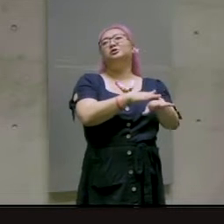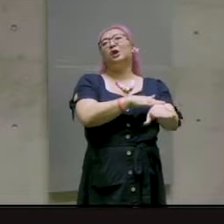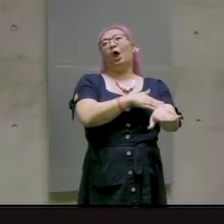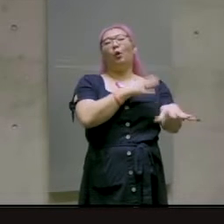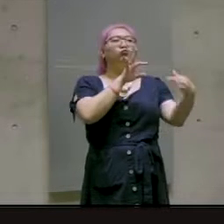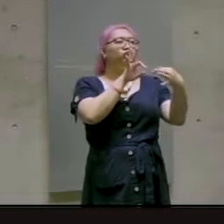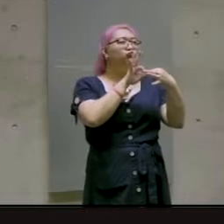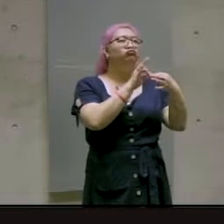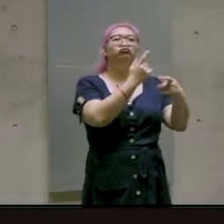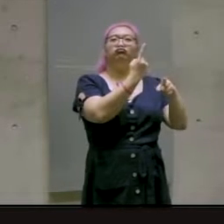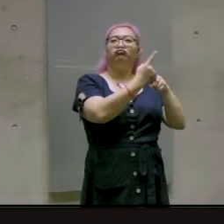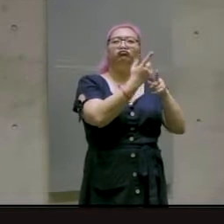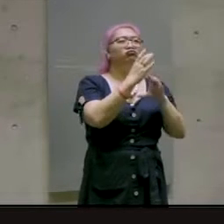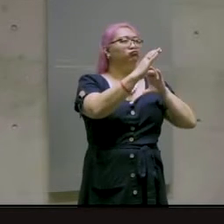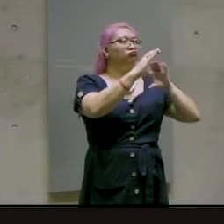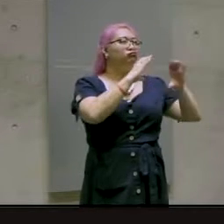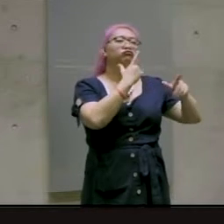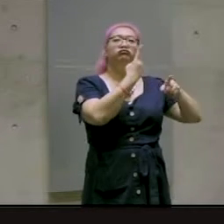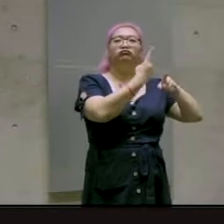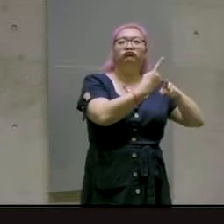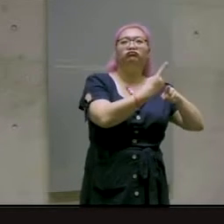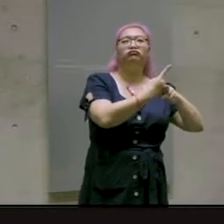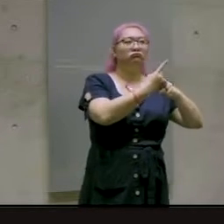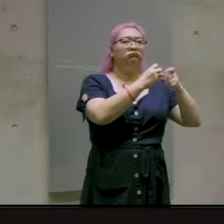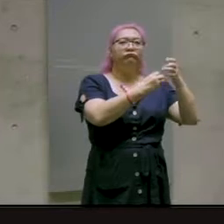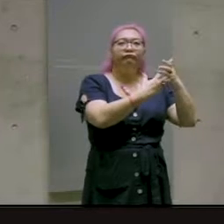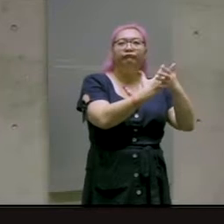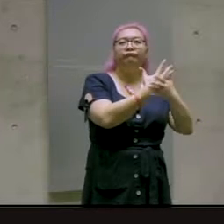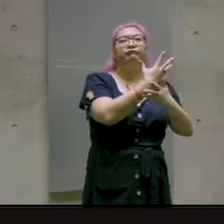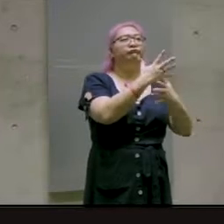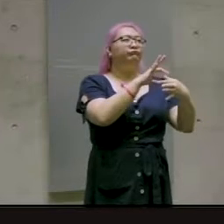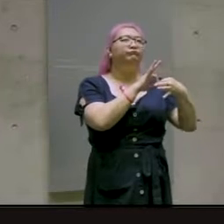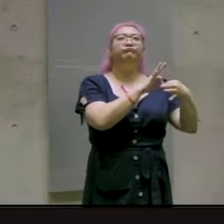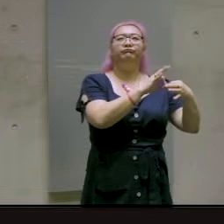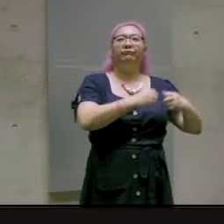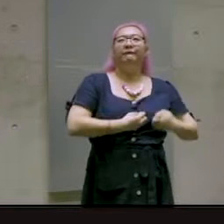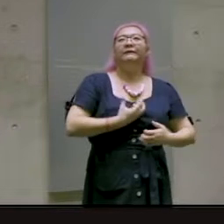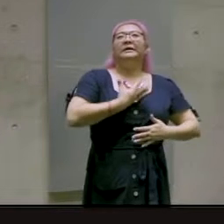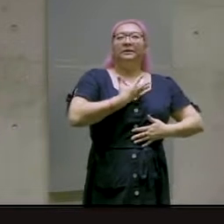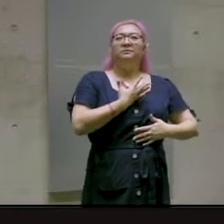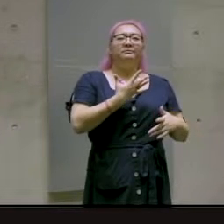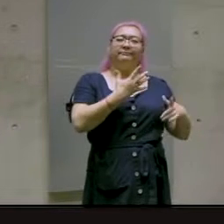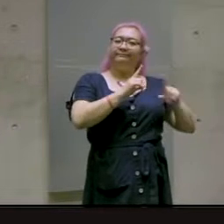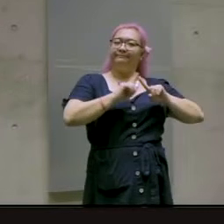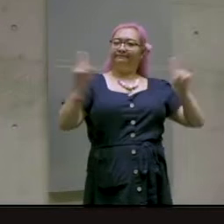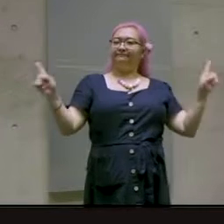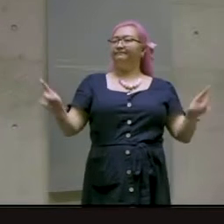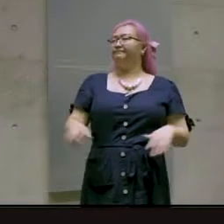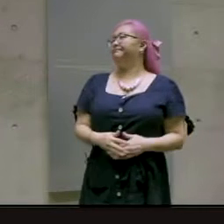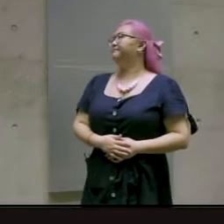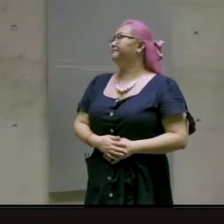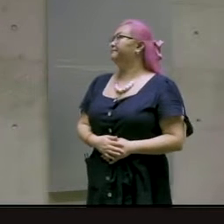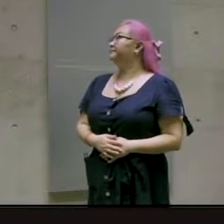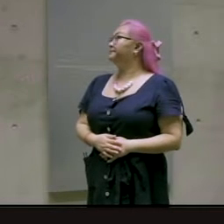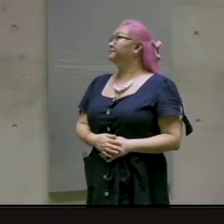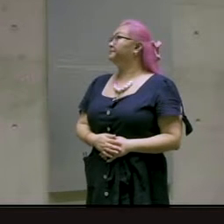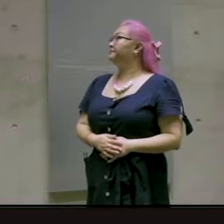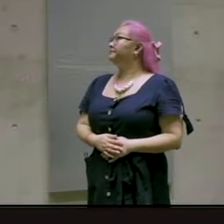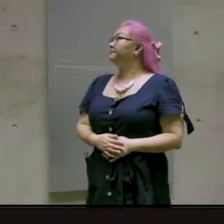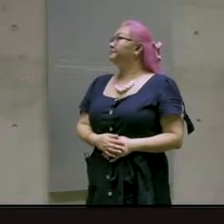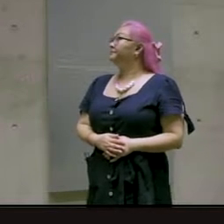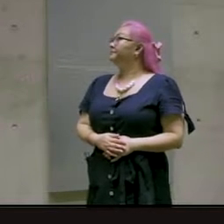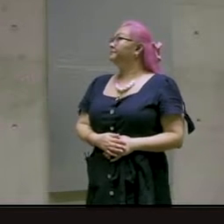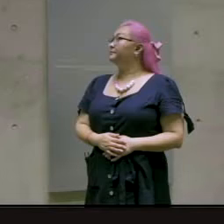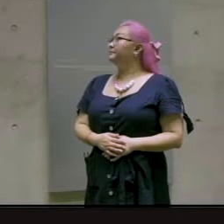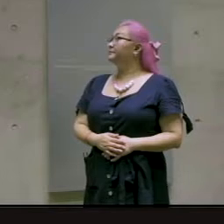runway. But again, kind of even those expressions, those simple expressions of identity and motivation are something that players can then use to kind of build